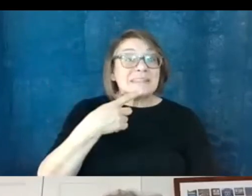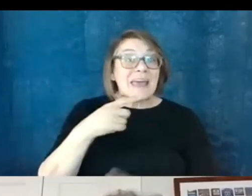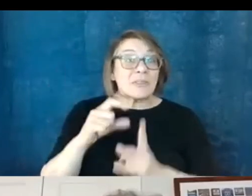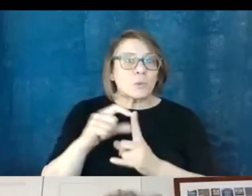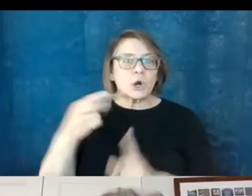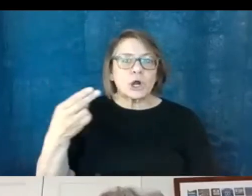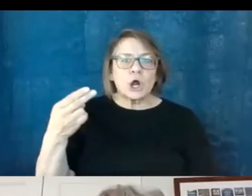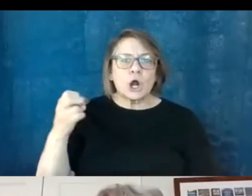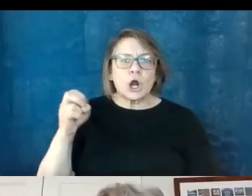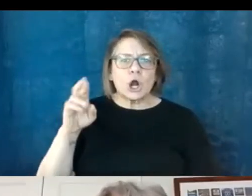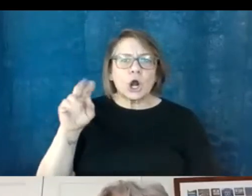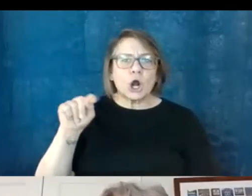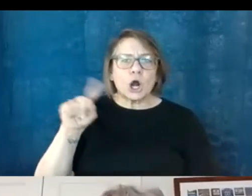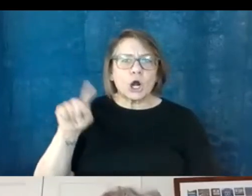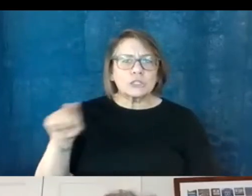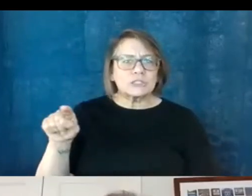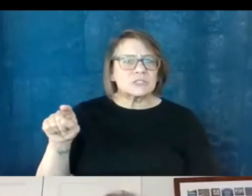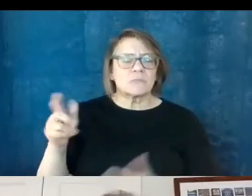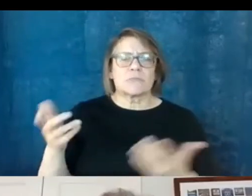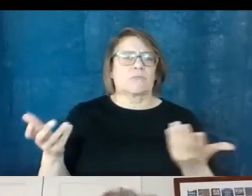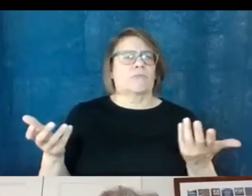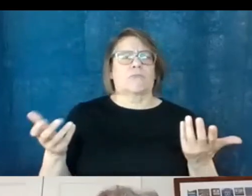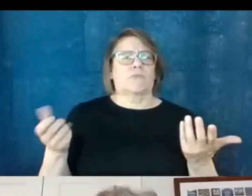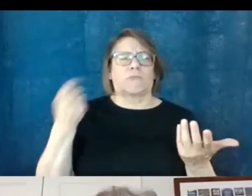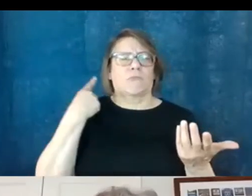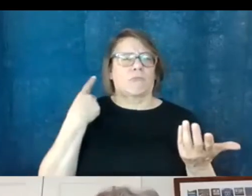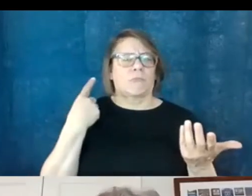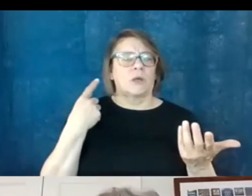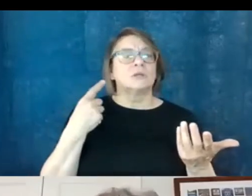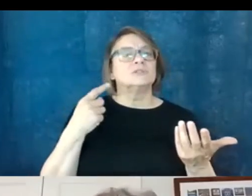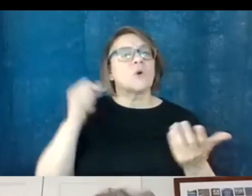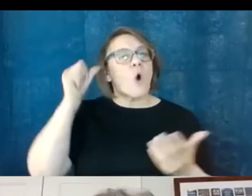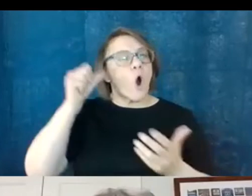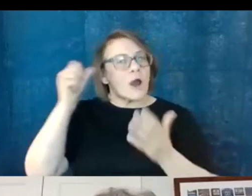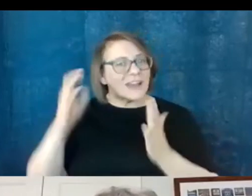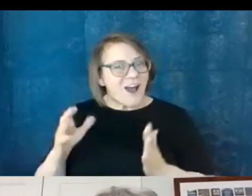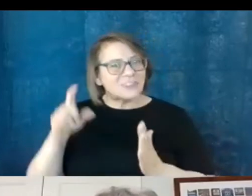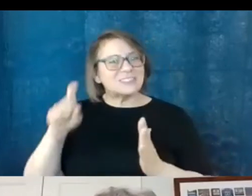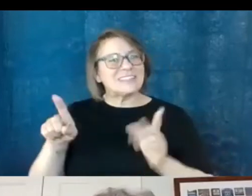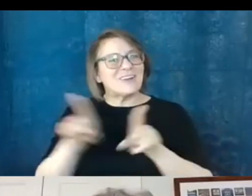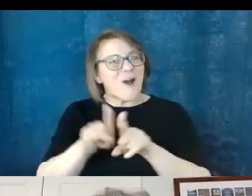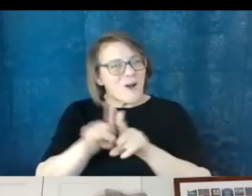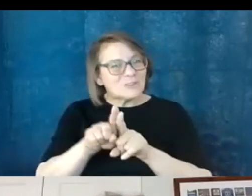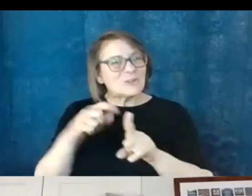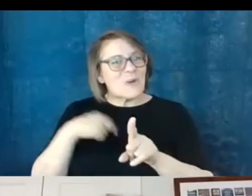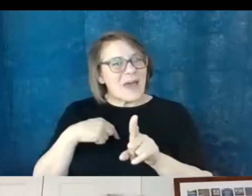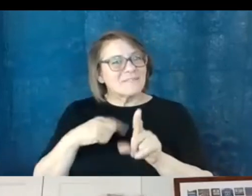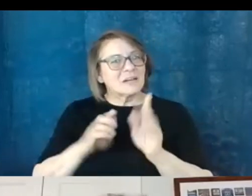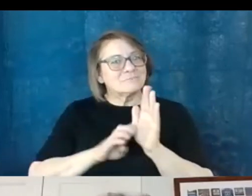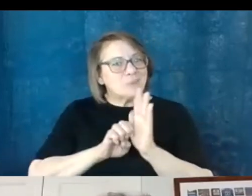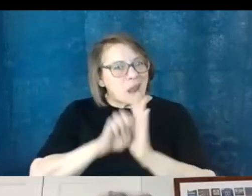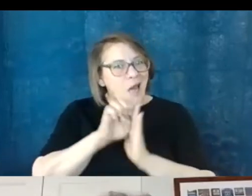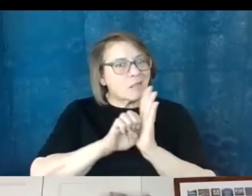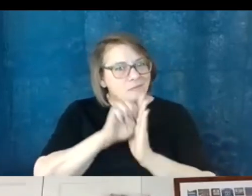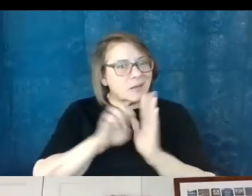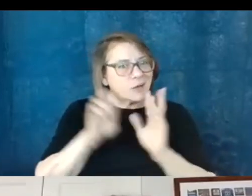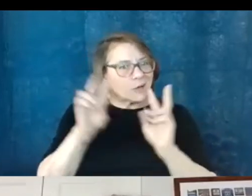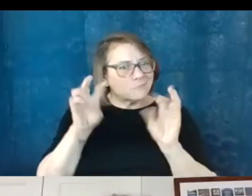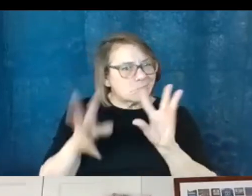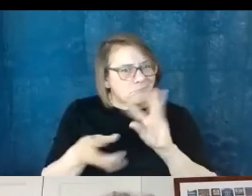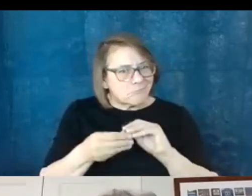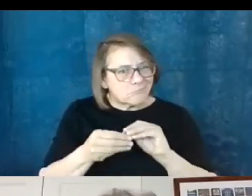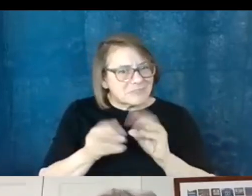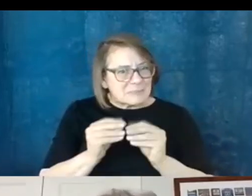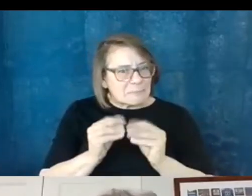an elevator speech also in a way that's meaningful and understandable. I think it's also